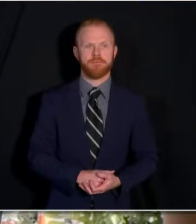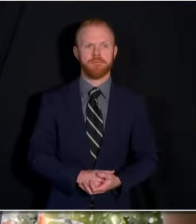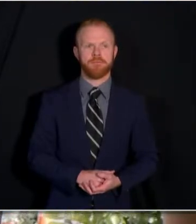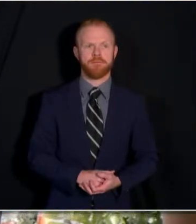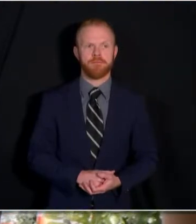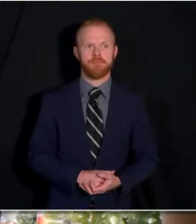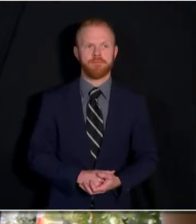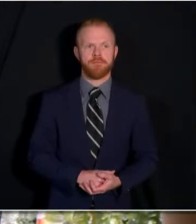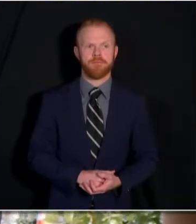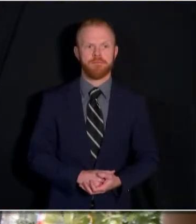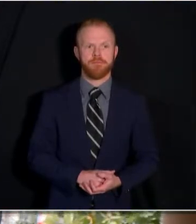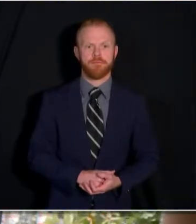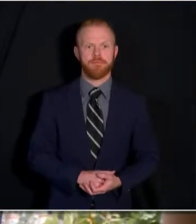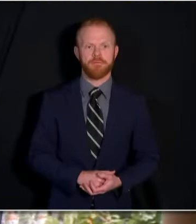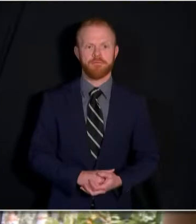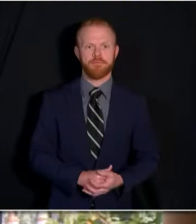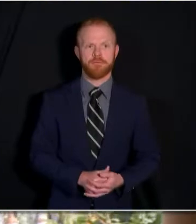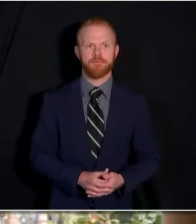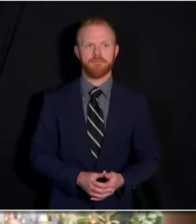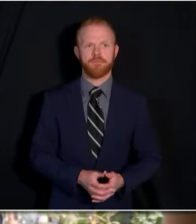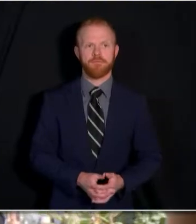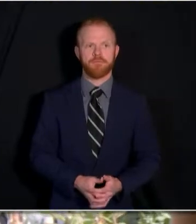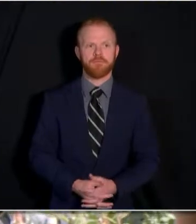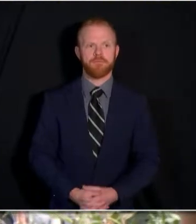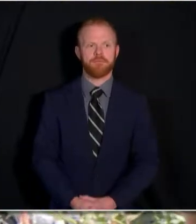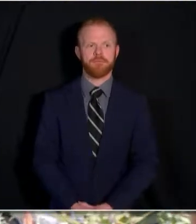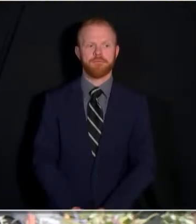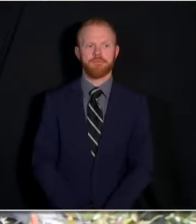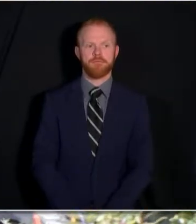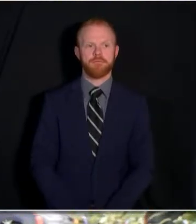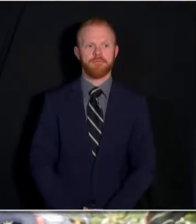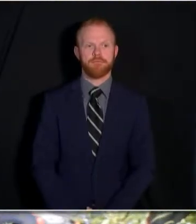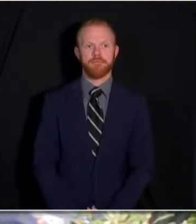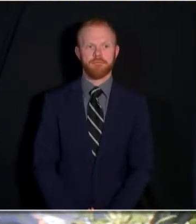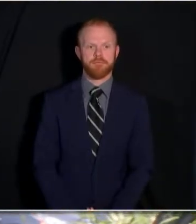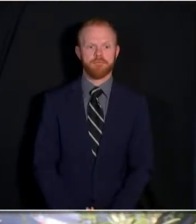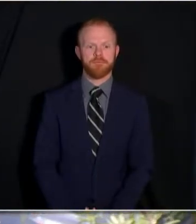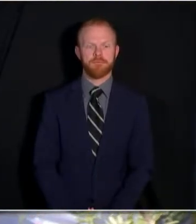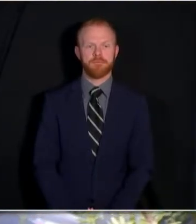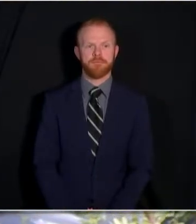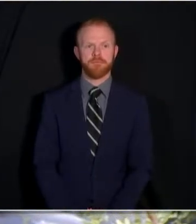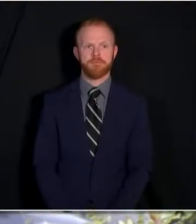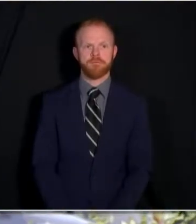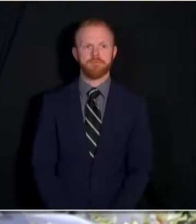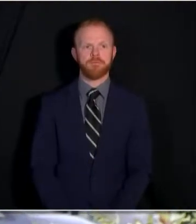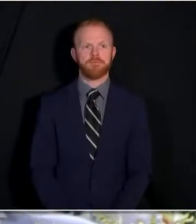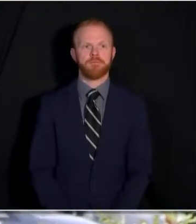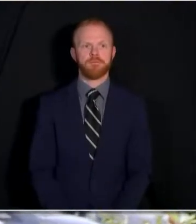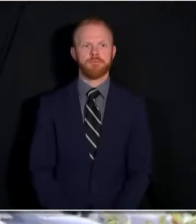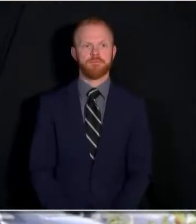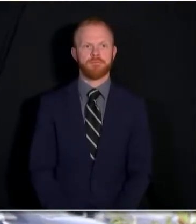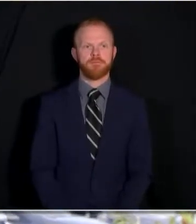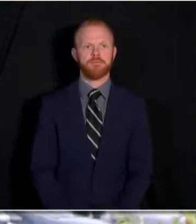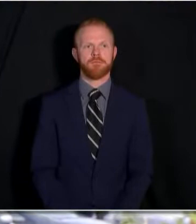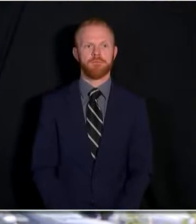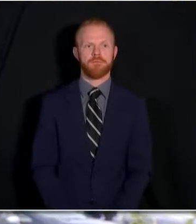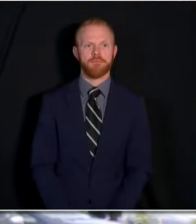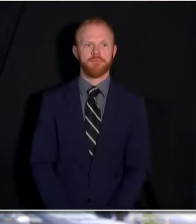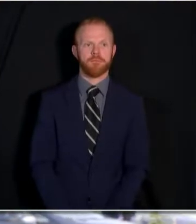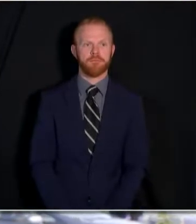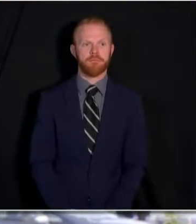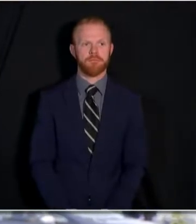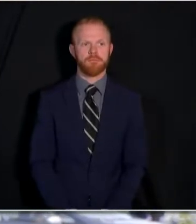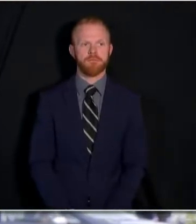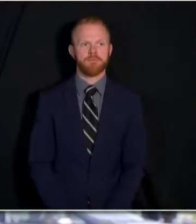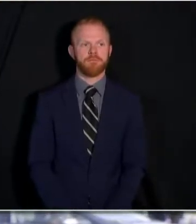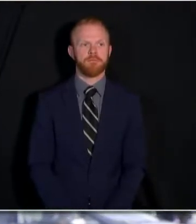Thank you, Governor. Max Sherwood with Spectrum News. Vaccination site is opening as at least 5 others in LA have